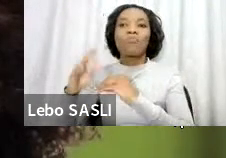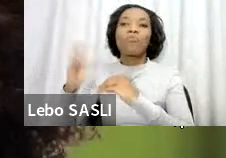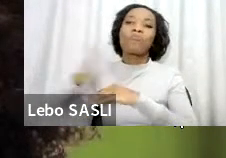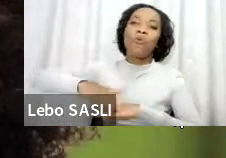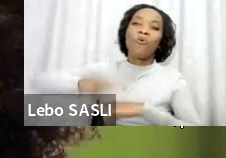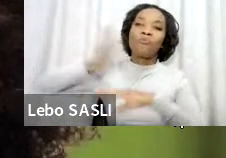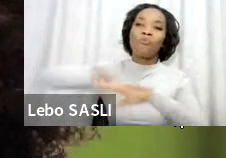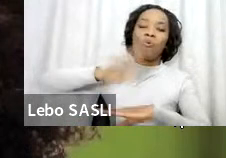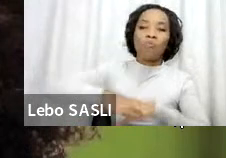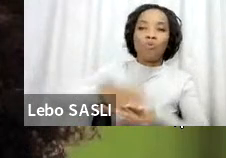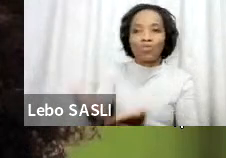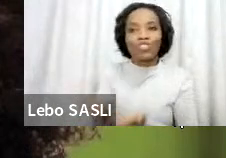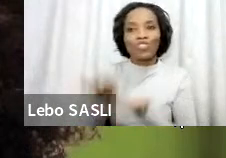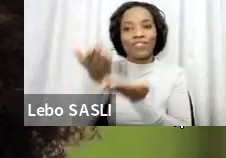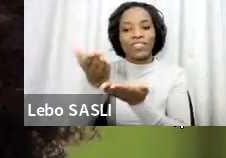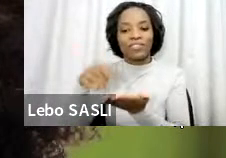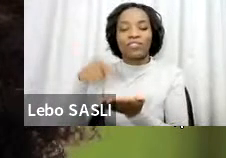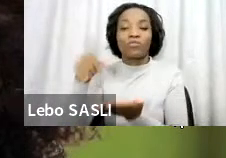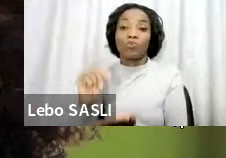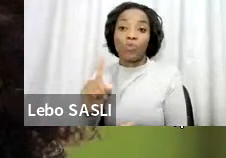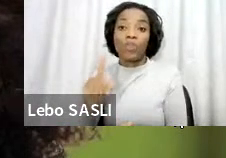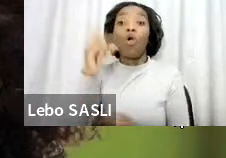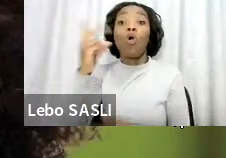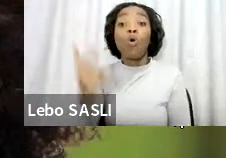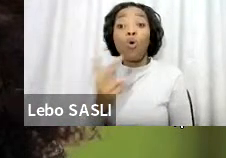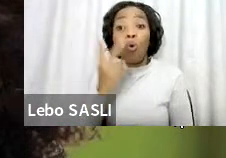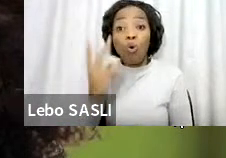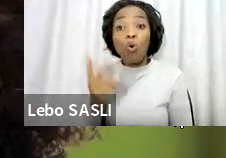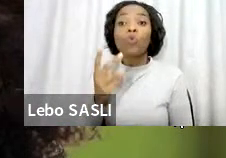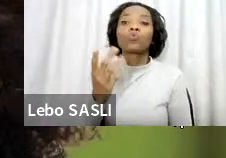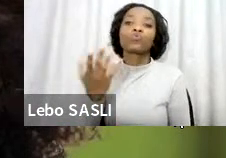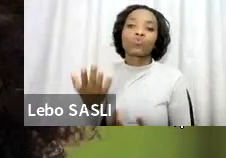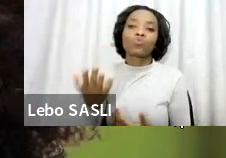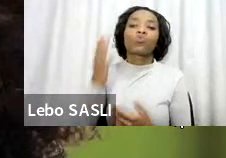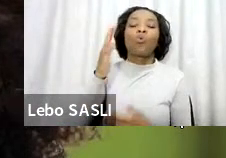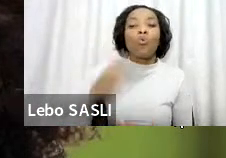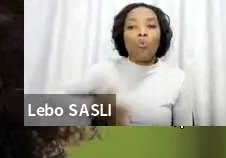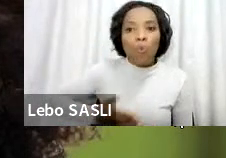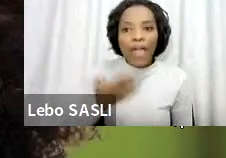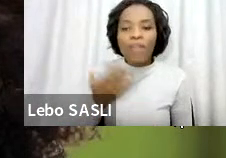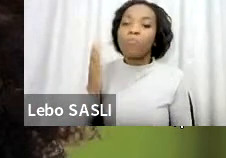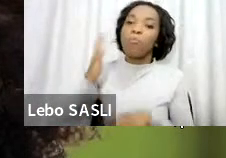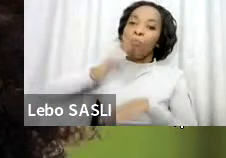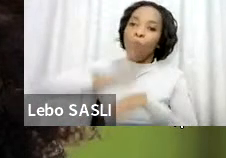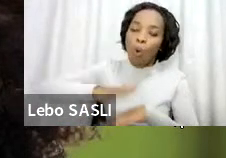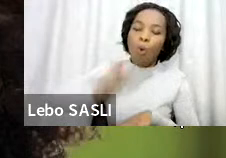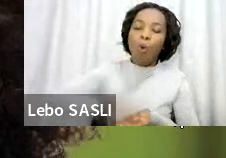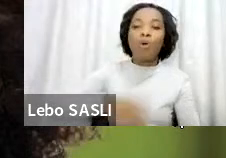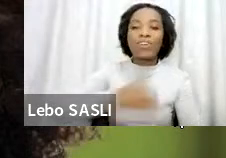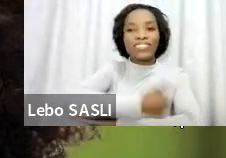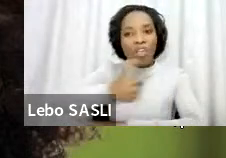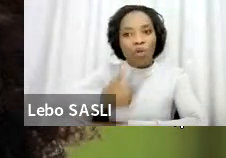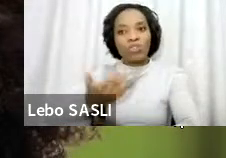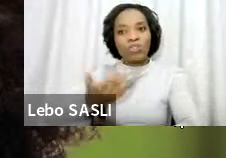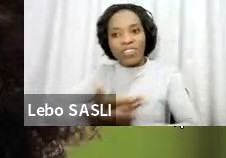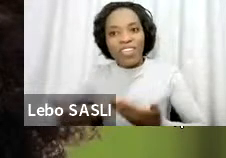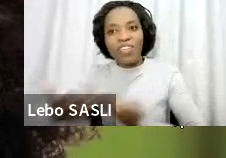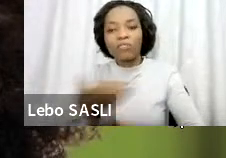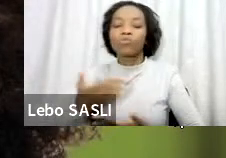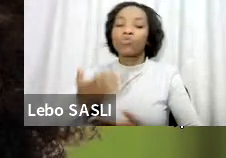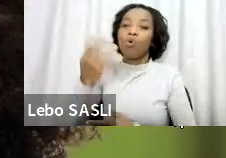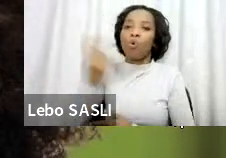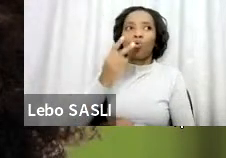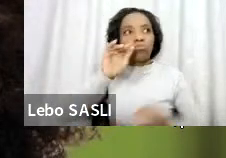from time to time, do stakeholder engagements and outreach sessions. We do presentations to public and